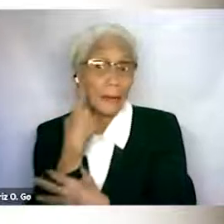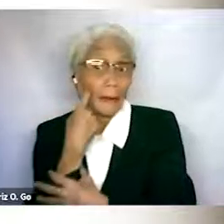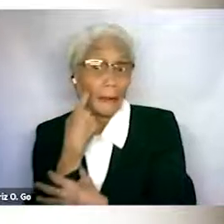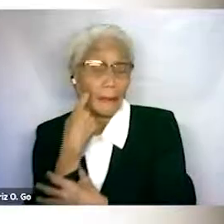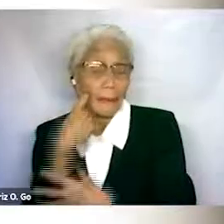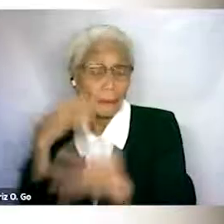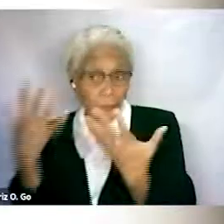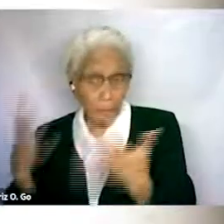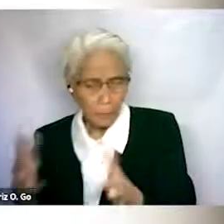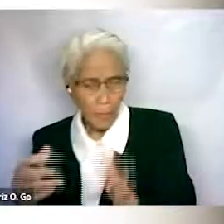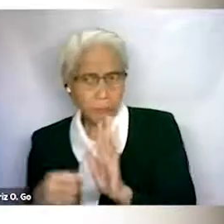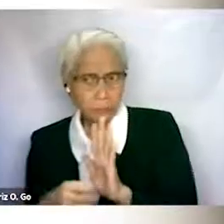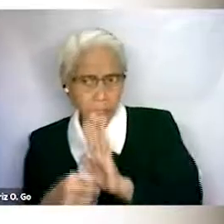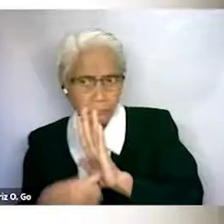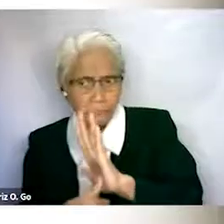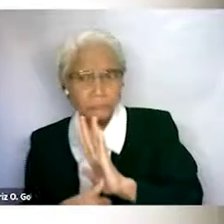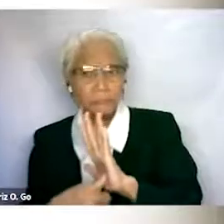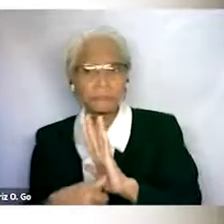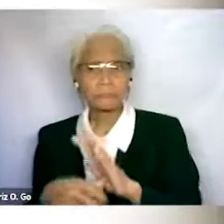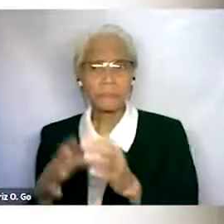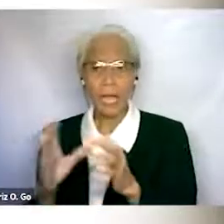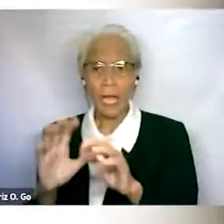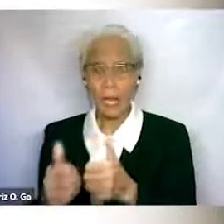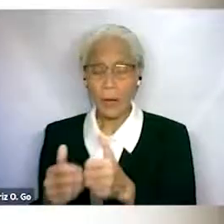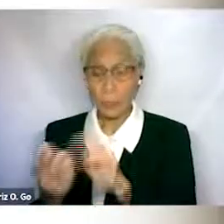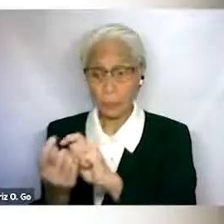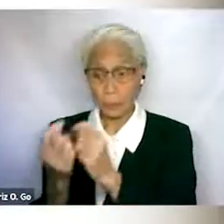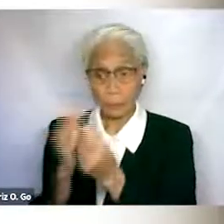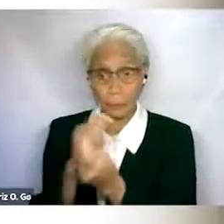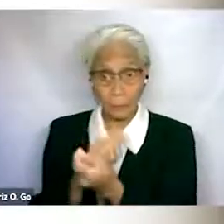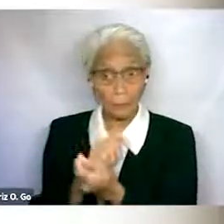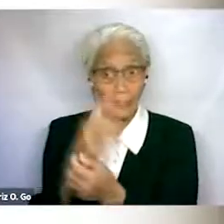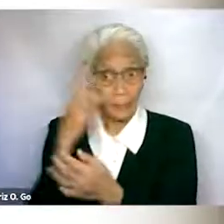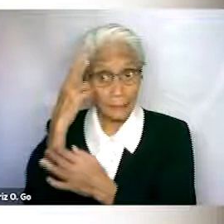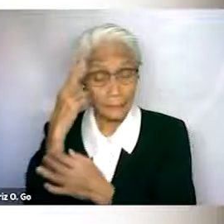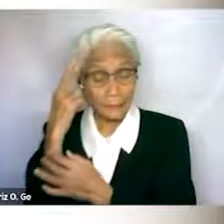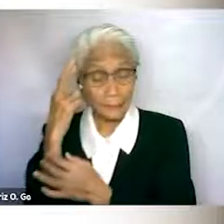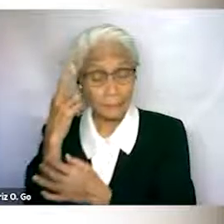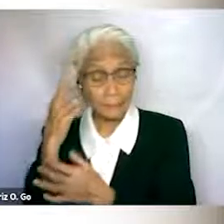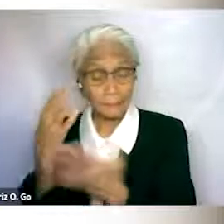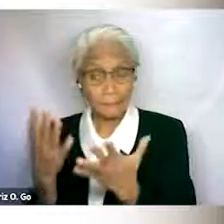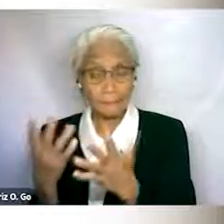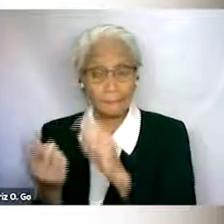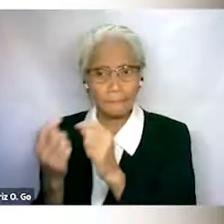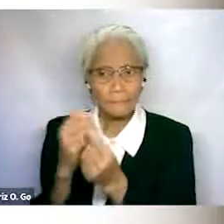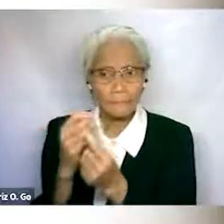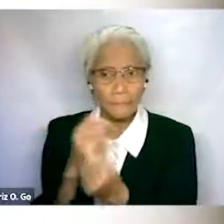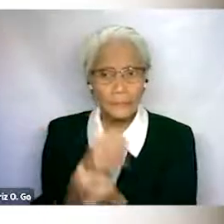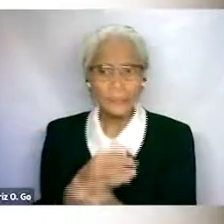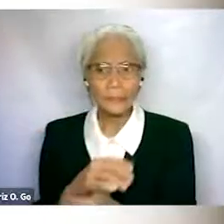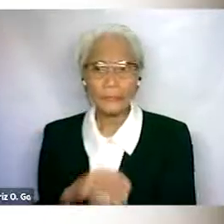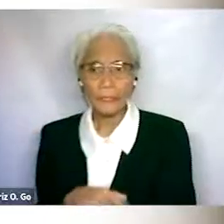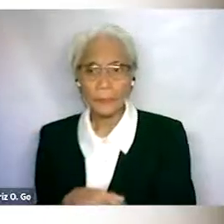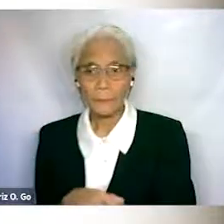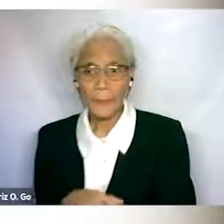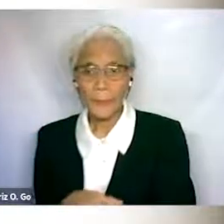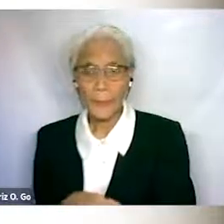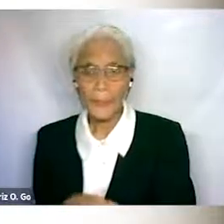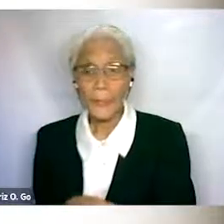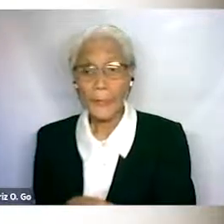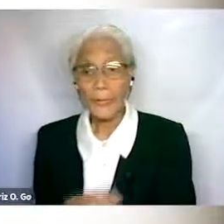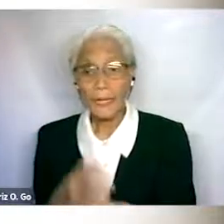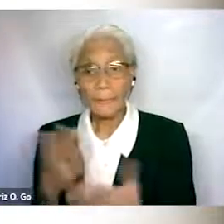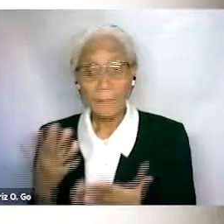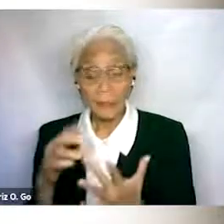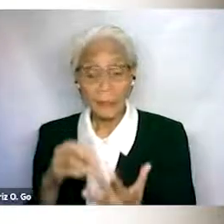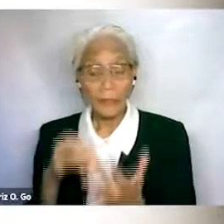are opportunities in law, in programs, in projects. It's important that you have to provide the means how these are achieved. And